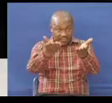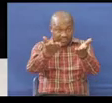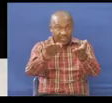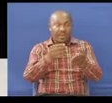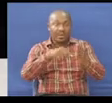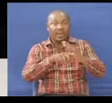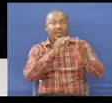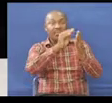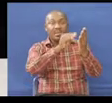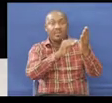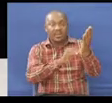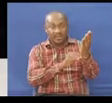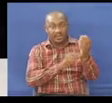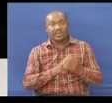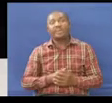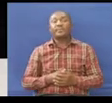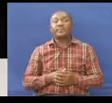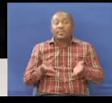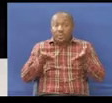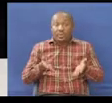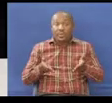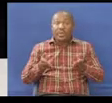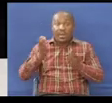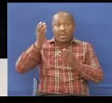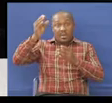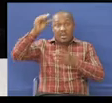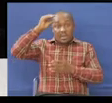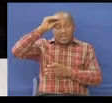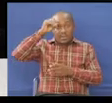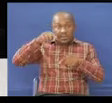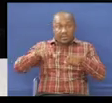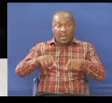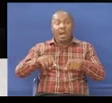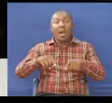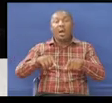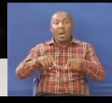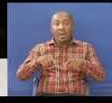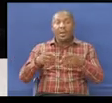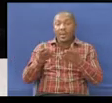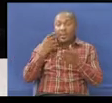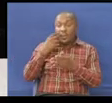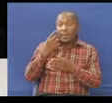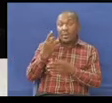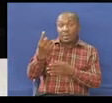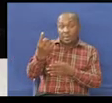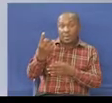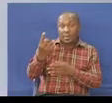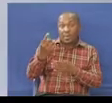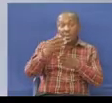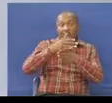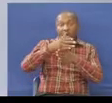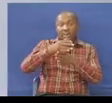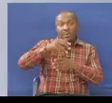mathematics. In our today's lesson, we shall have a look on what we call